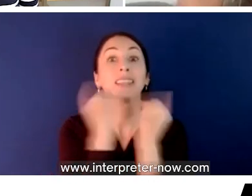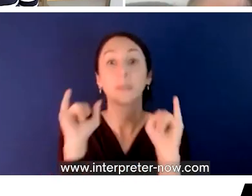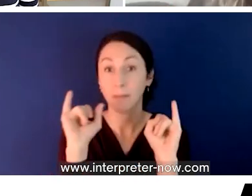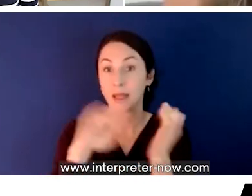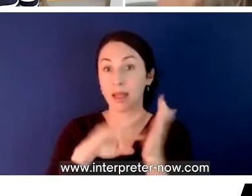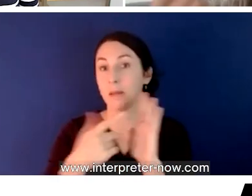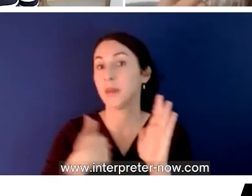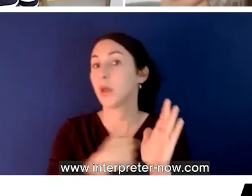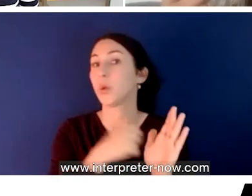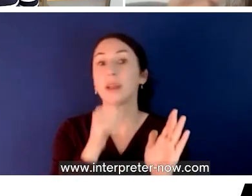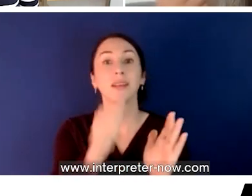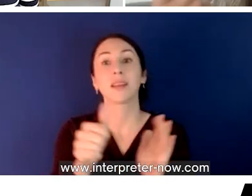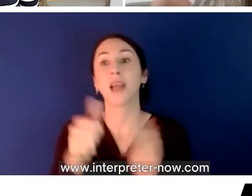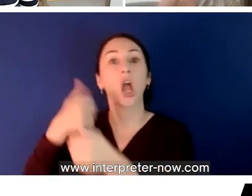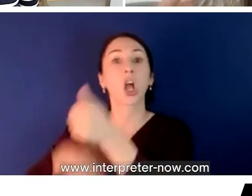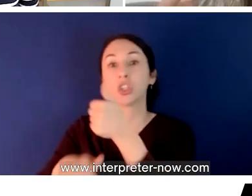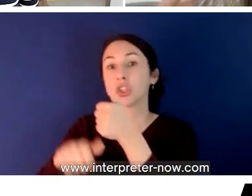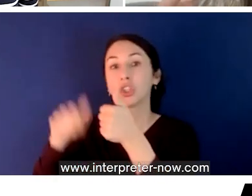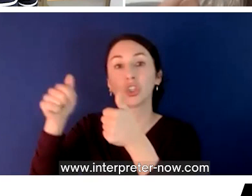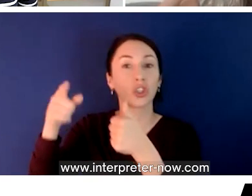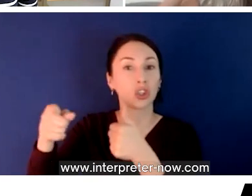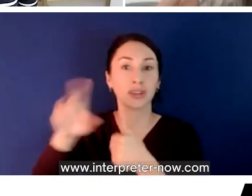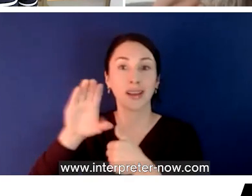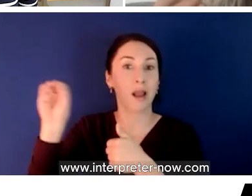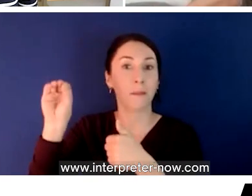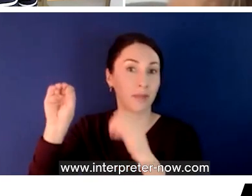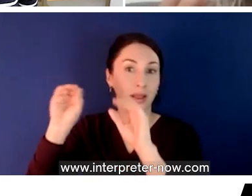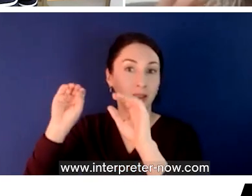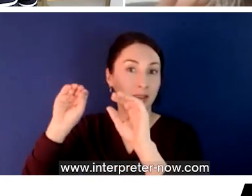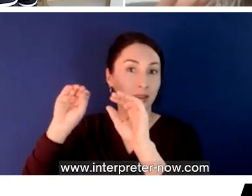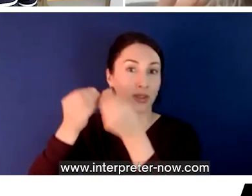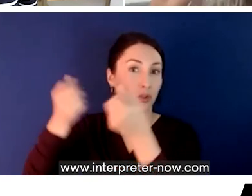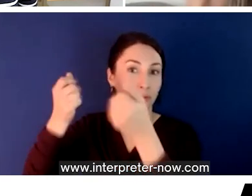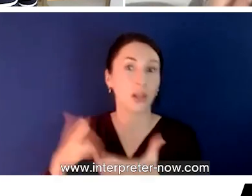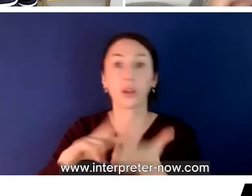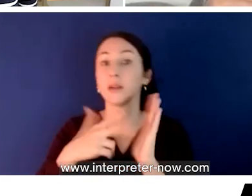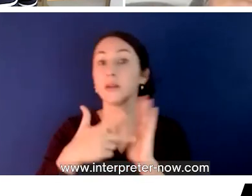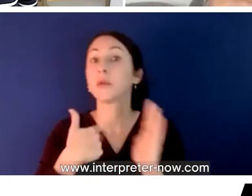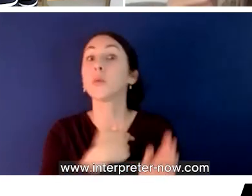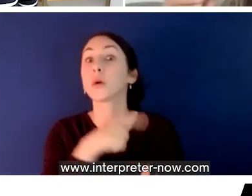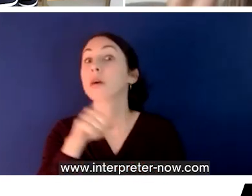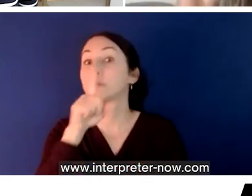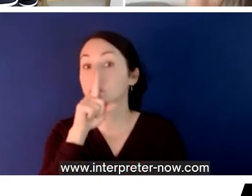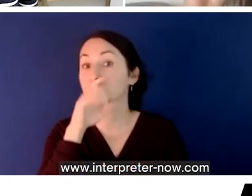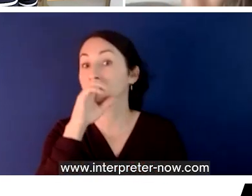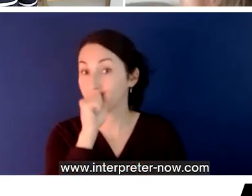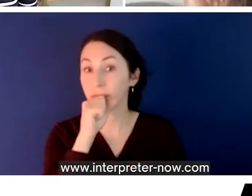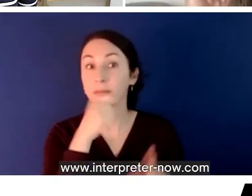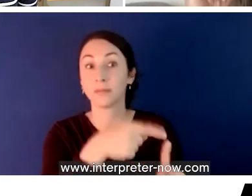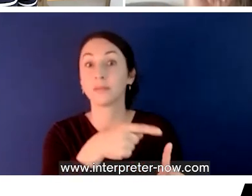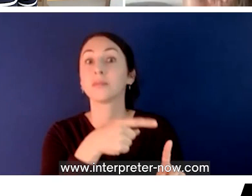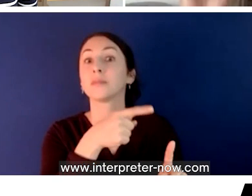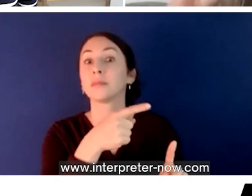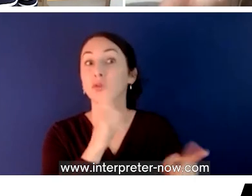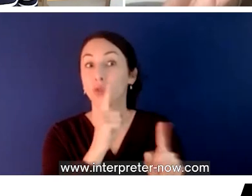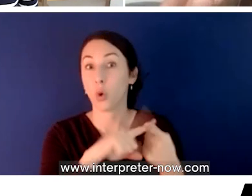So we are not beholden to the company's management structure. We are confidential, meaning we'll neither confirm nor deny someone's even spoken with